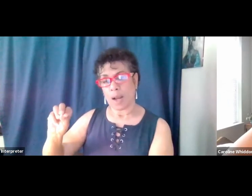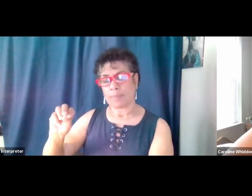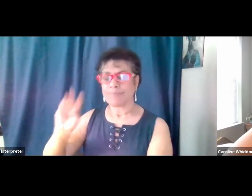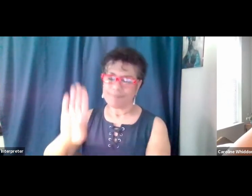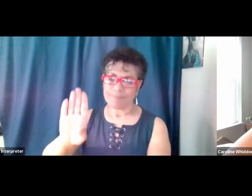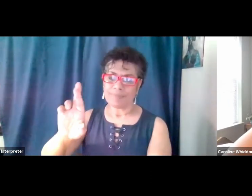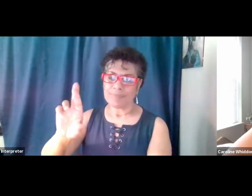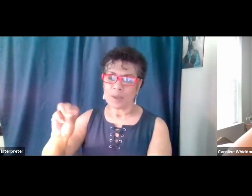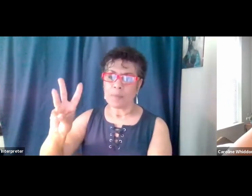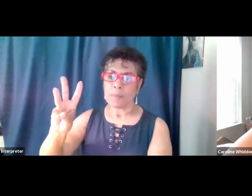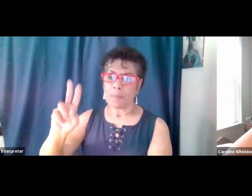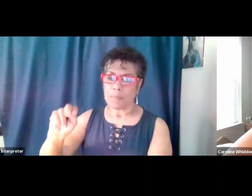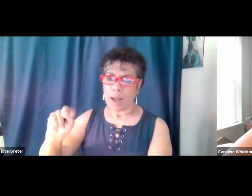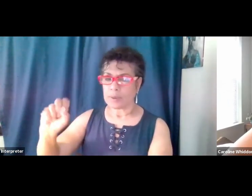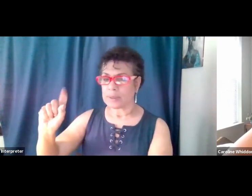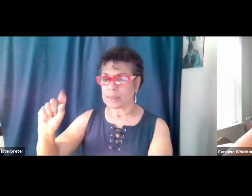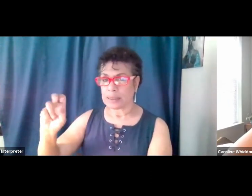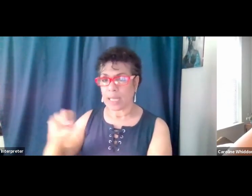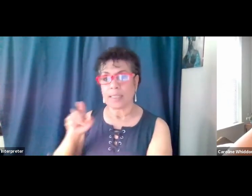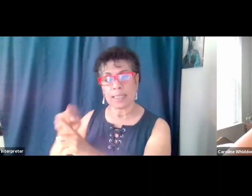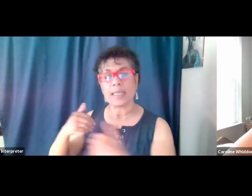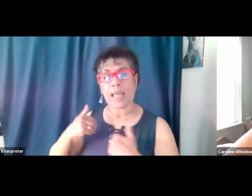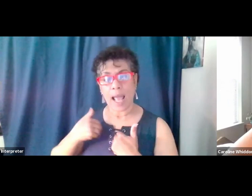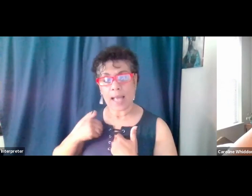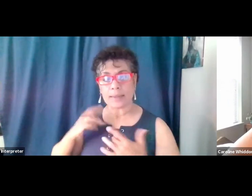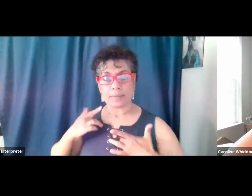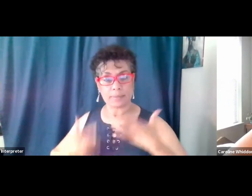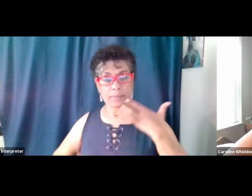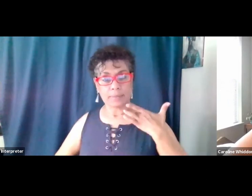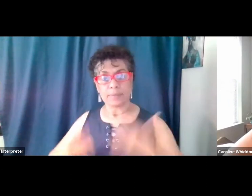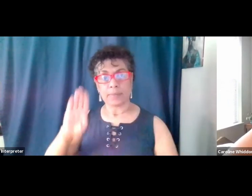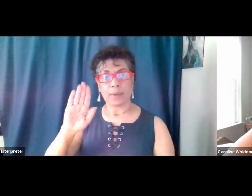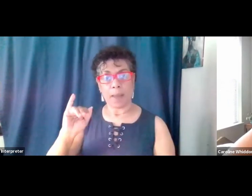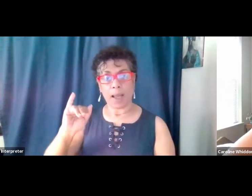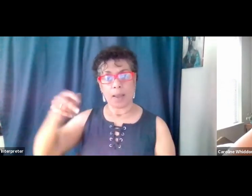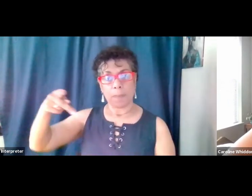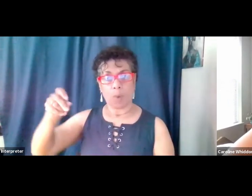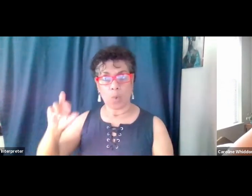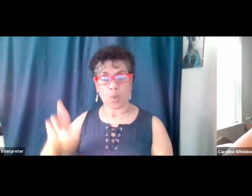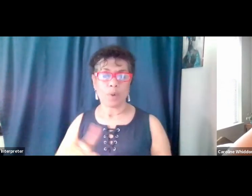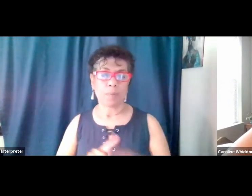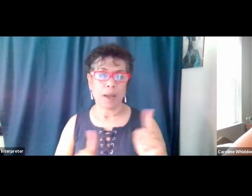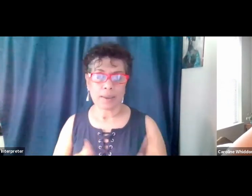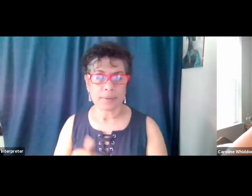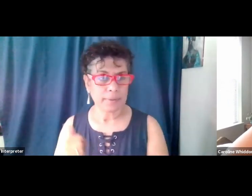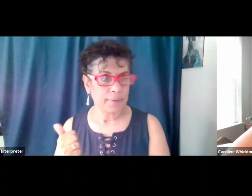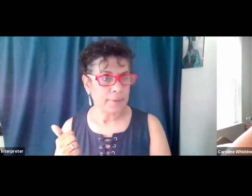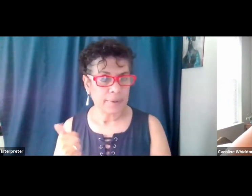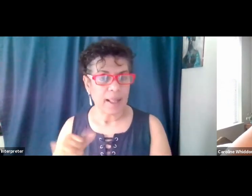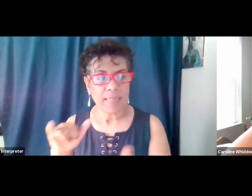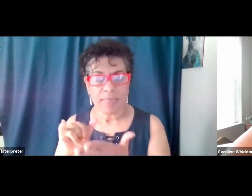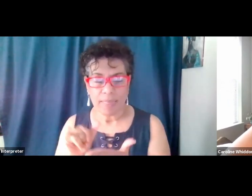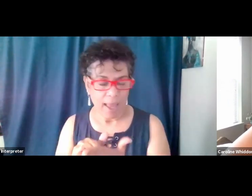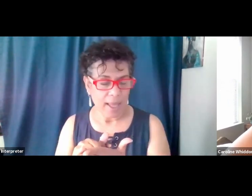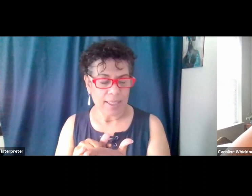and he also lives with a diagnosis of bipolar disorder. Although I am quick to tell people that that is absolutely the